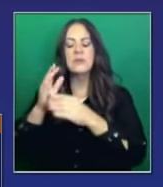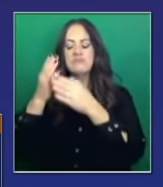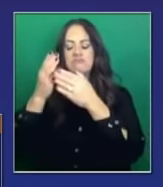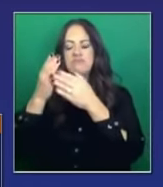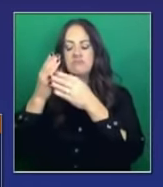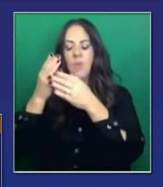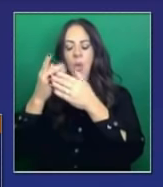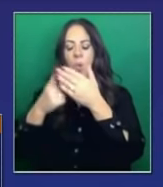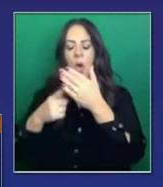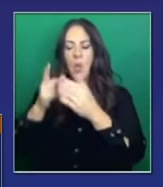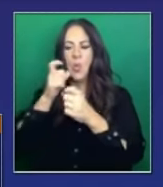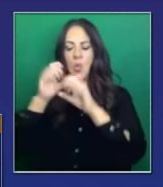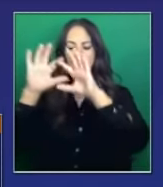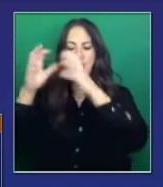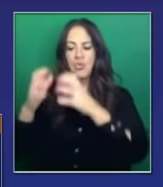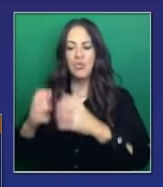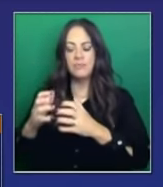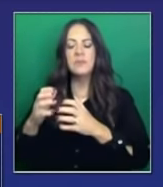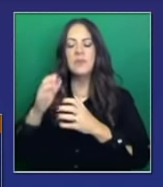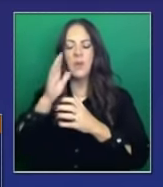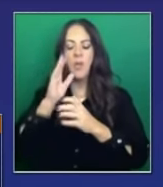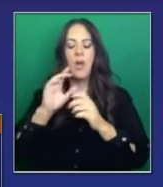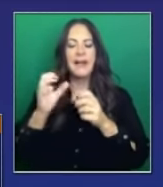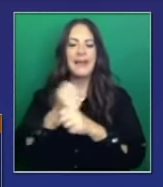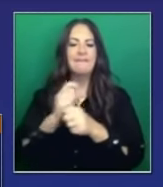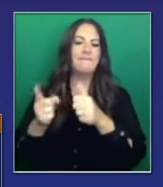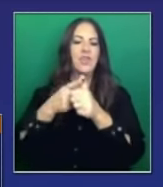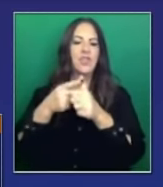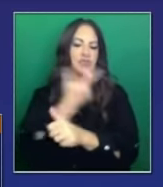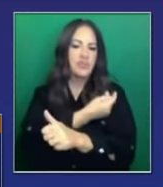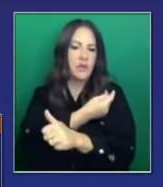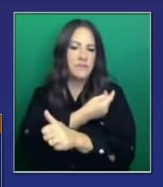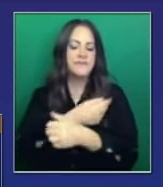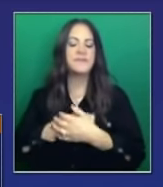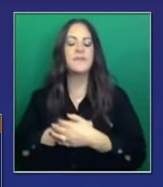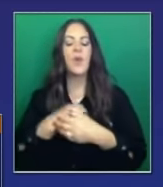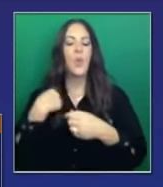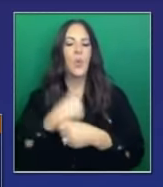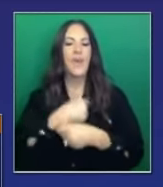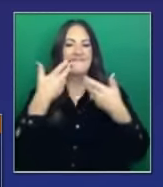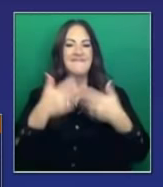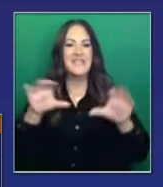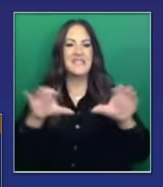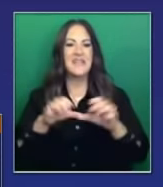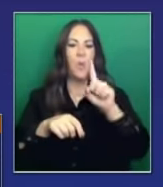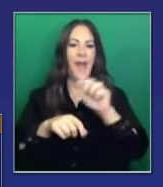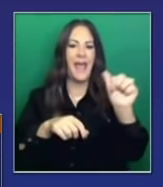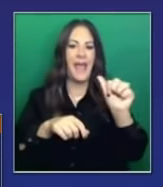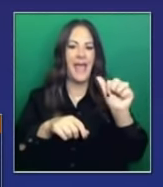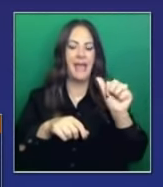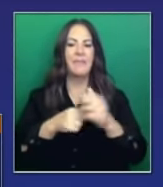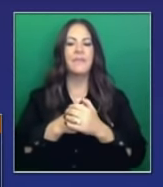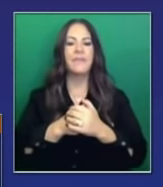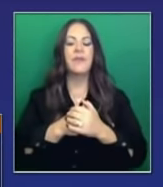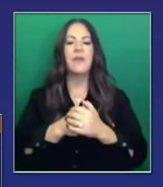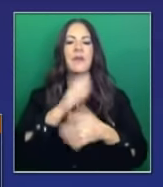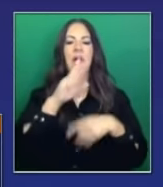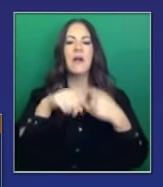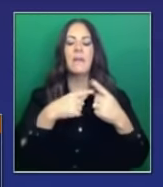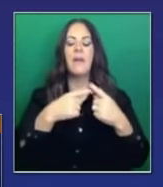vaccination plan. Phase 1B moves beyond the cohort of healthcare workers and the cohort of those